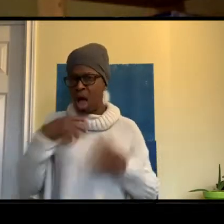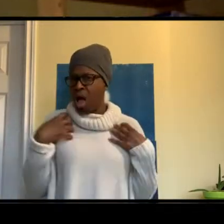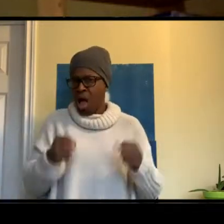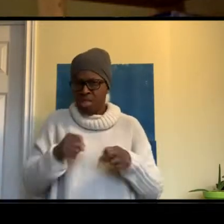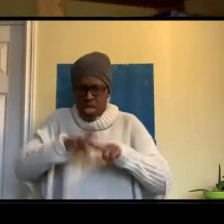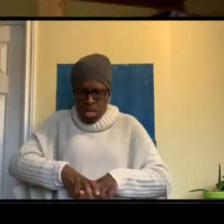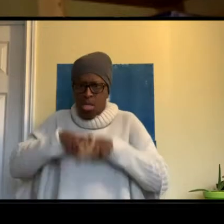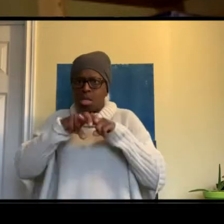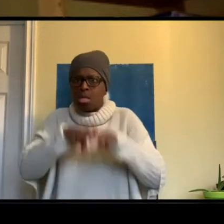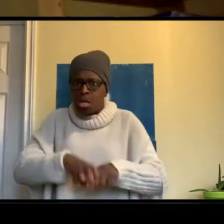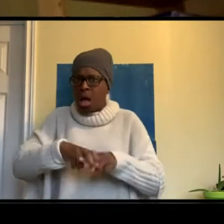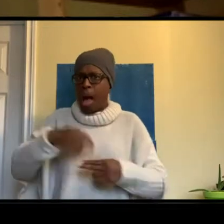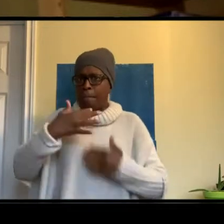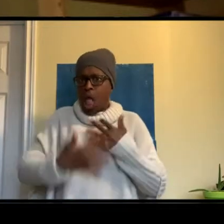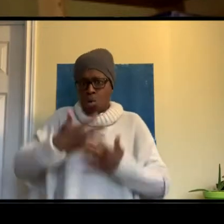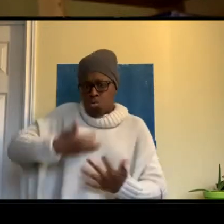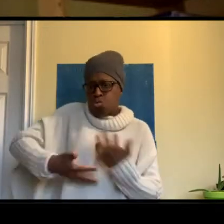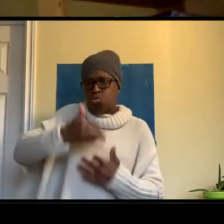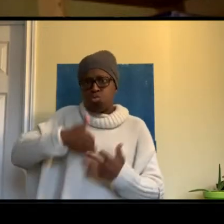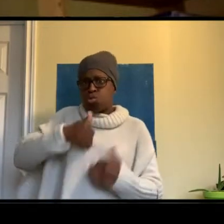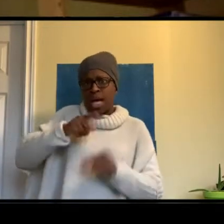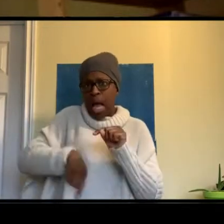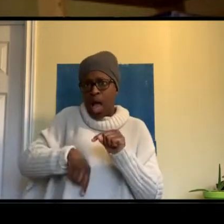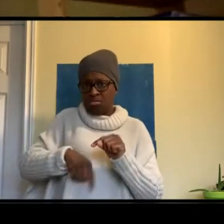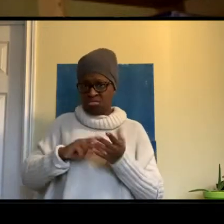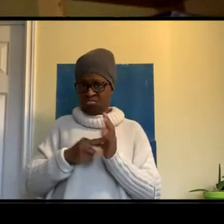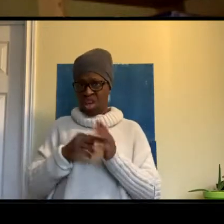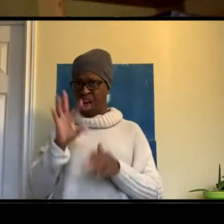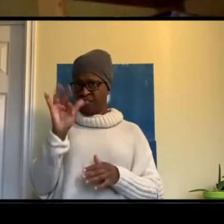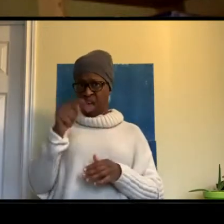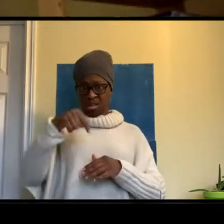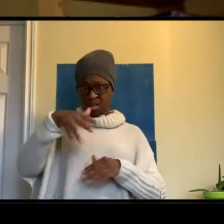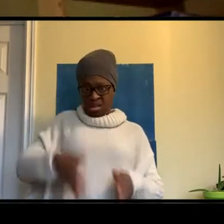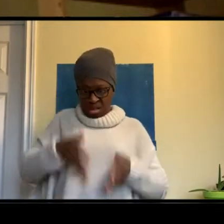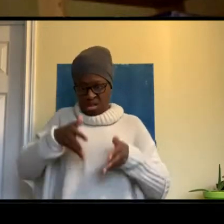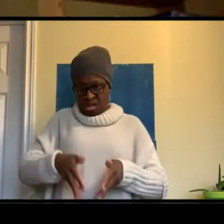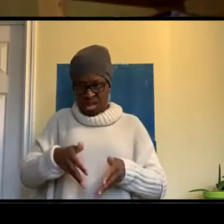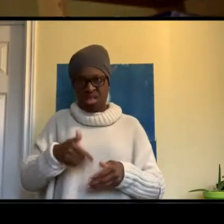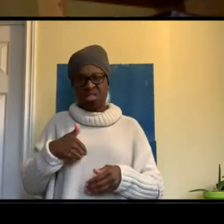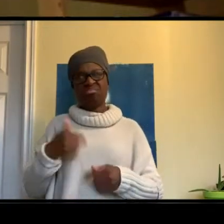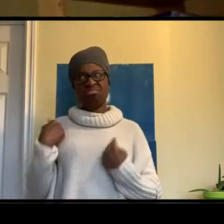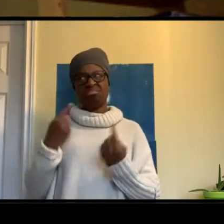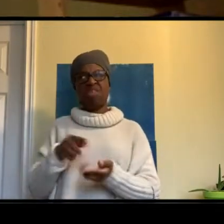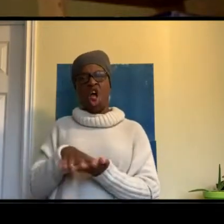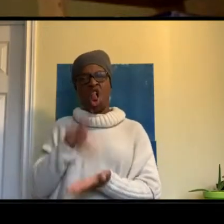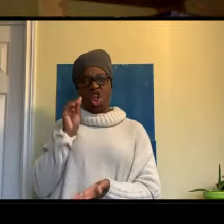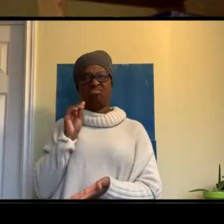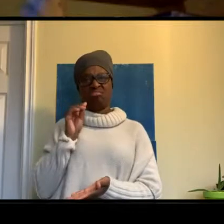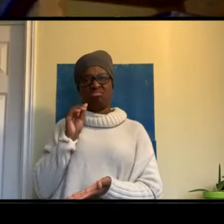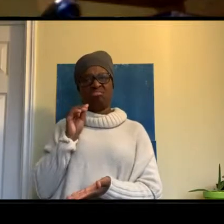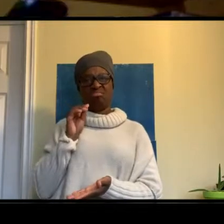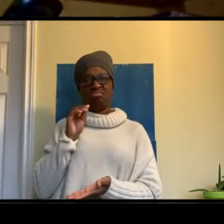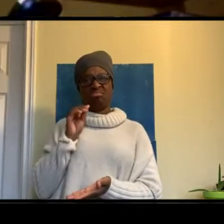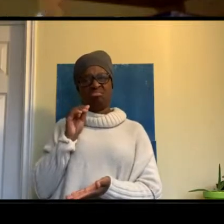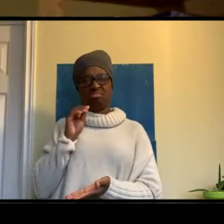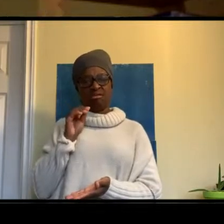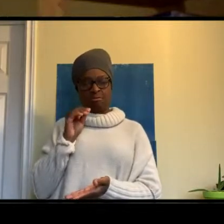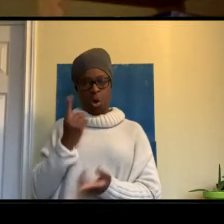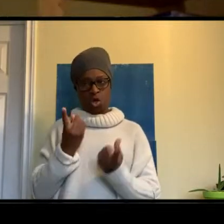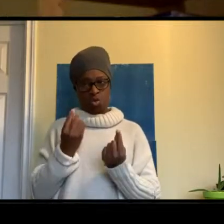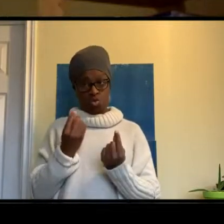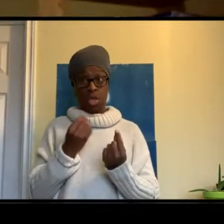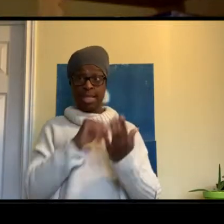the years, and it's not foolproof because I have to remind myself to set reminders. I will either use my